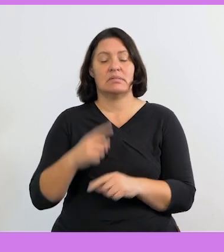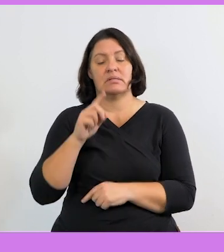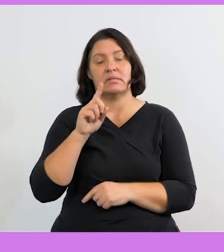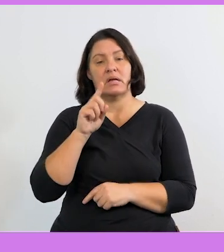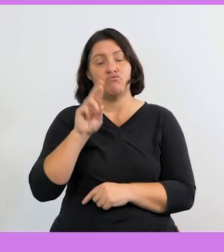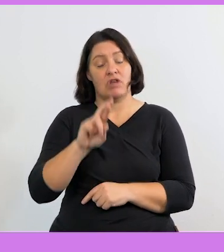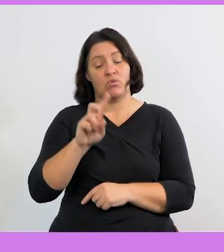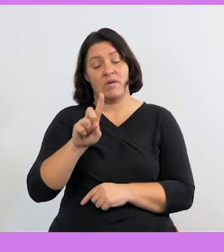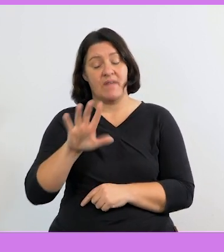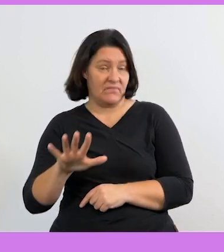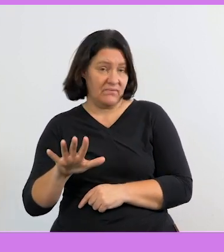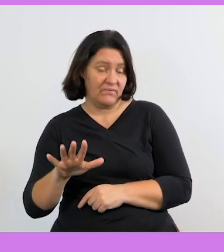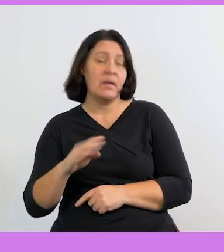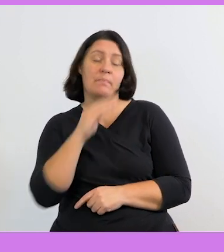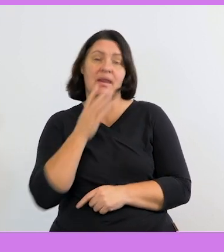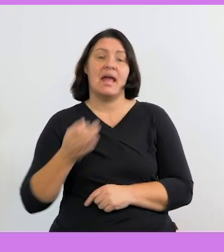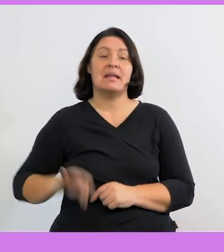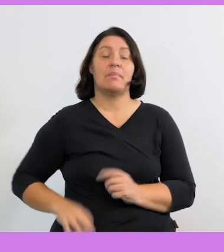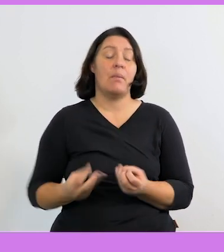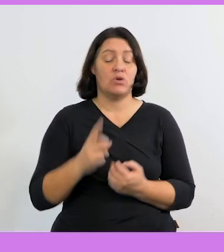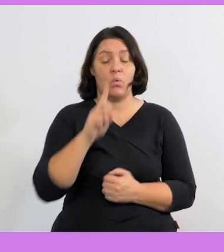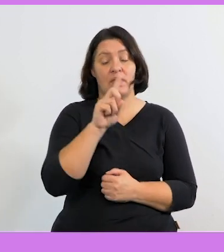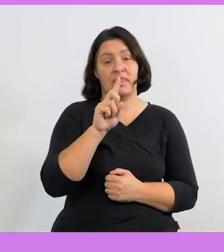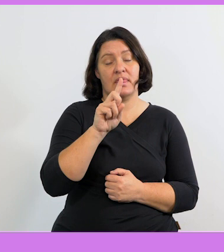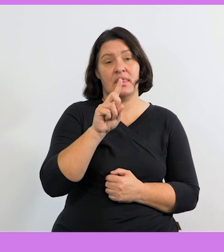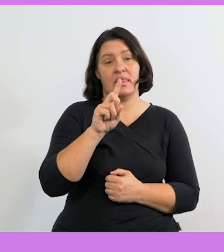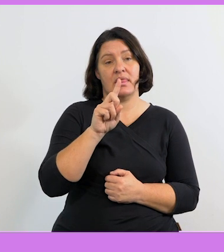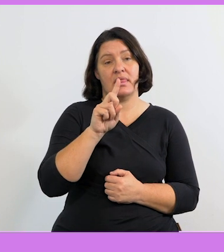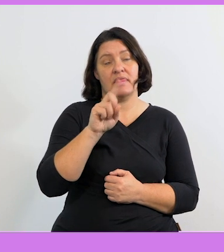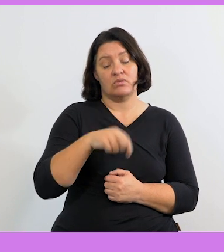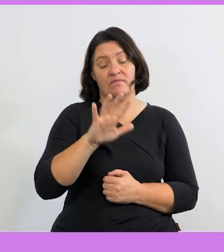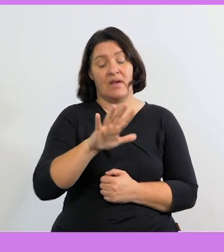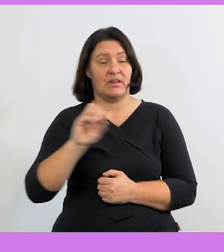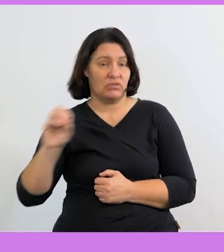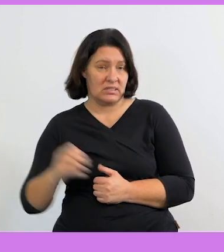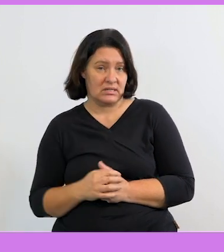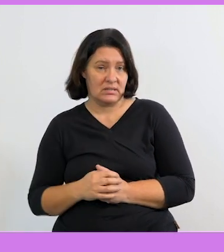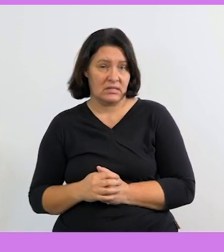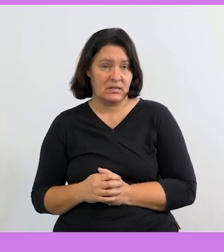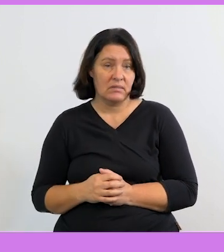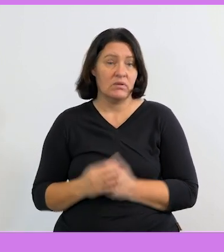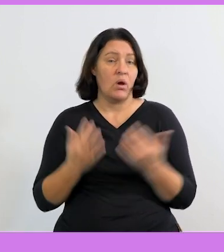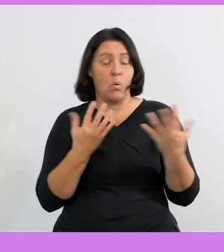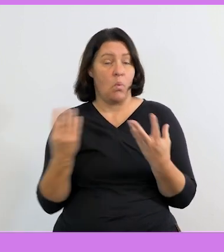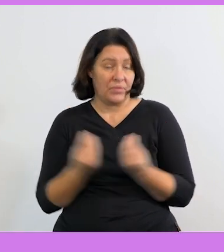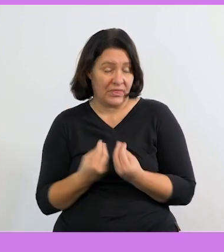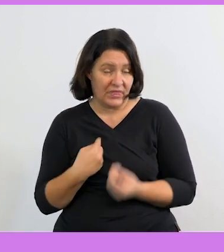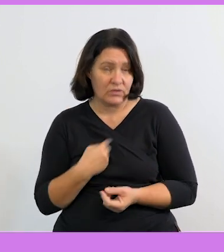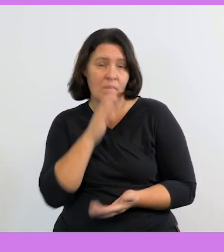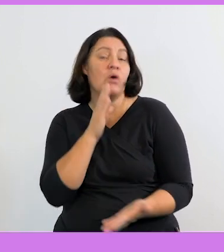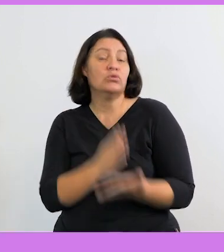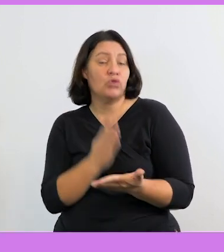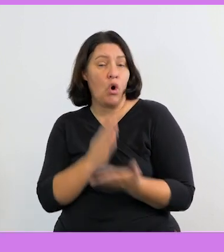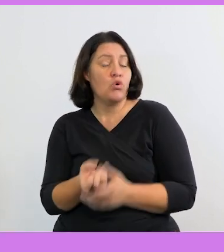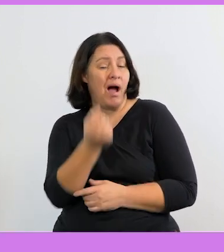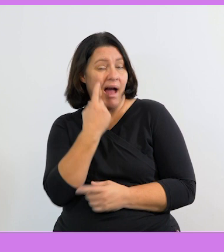15. So that means you'll have an income of 1,500 Rand. And guys, listen, you have to work with me so that you